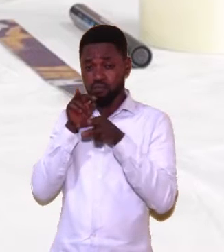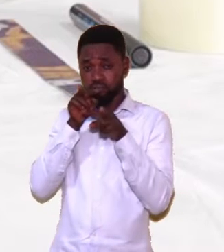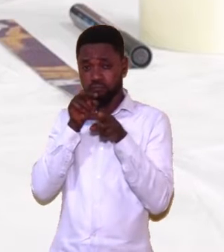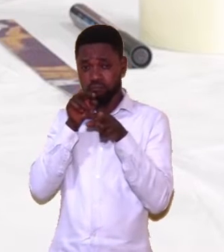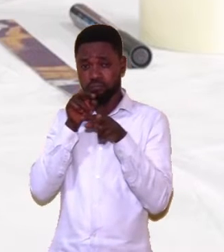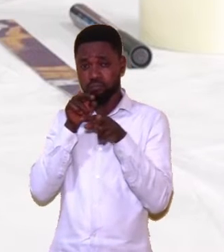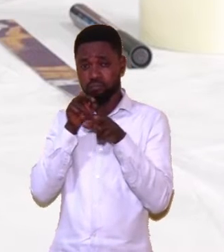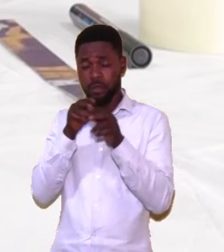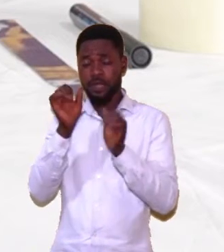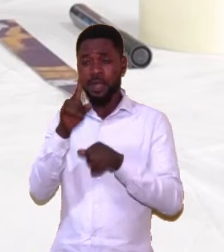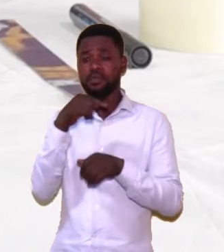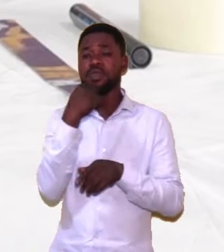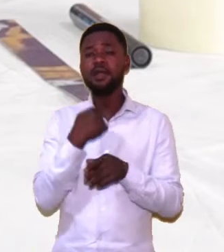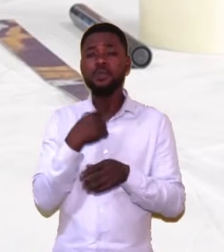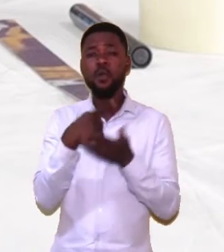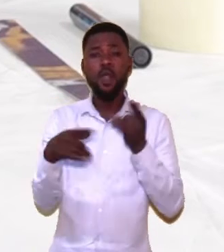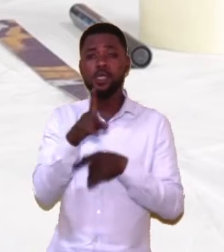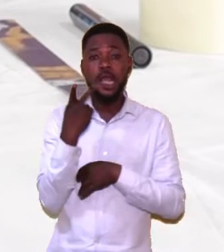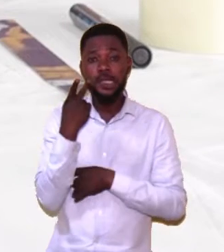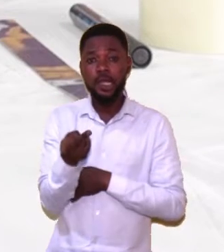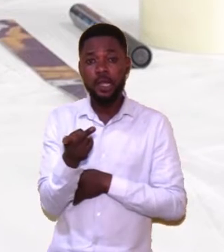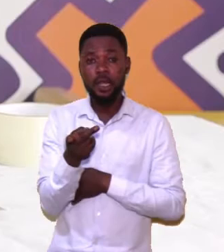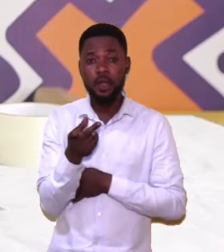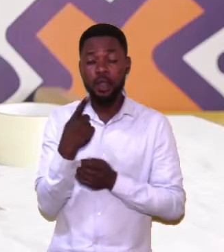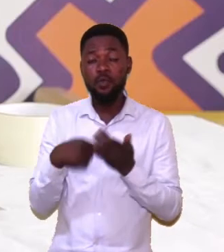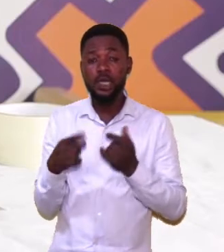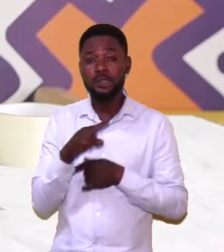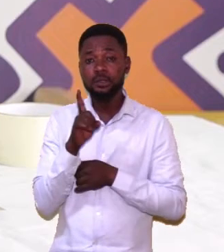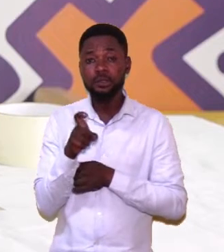And watch. Can you tell me what you see?